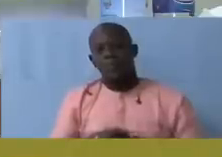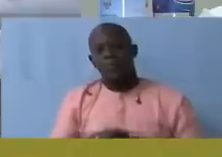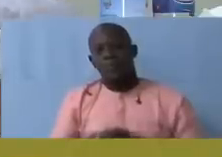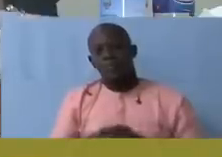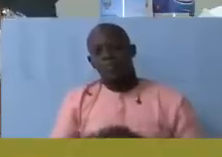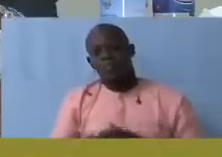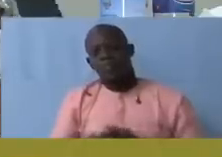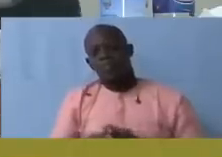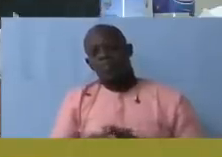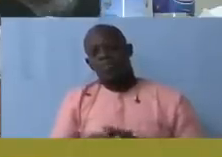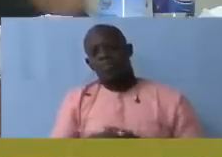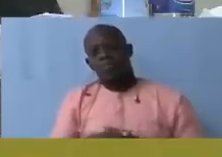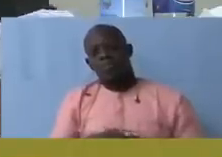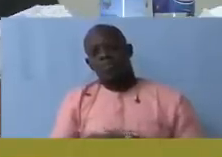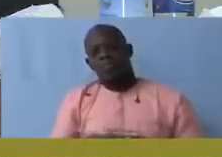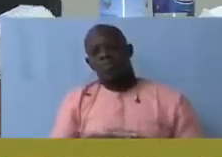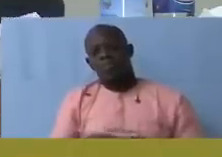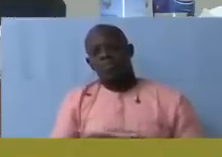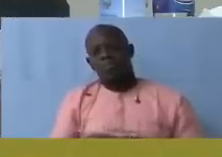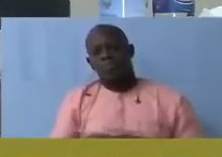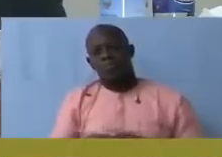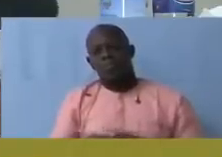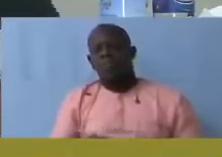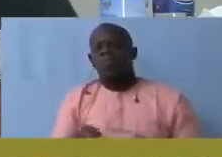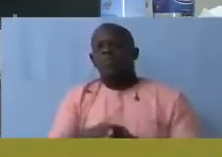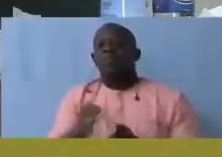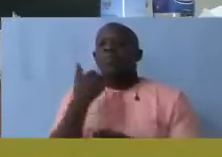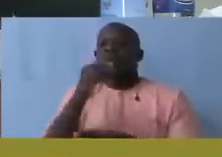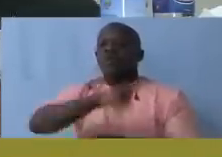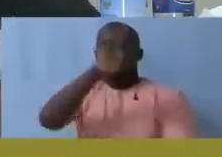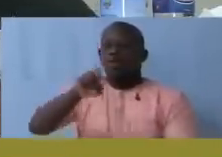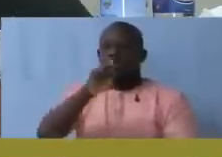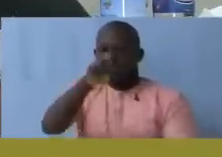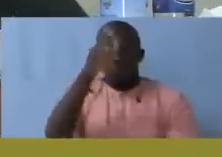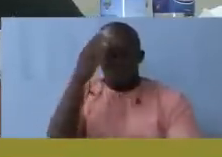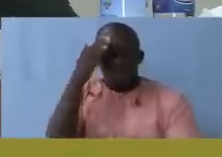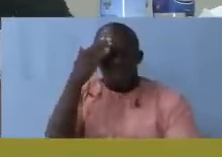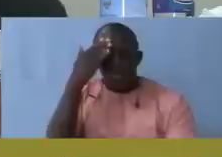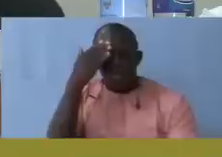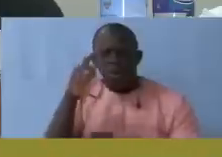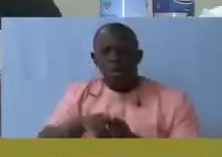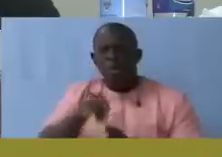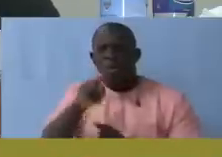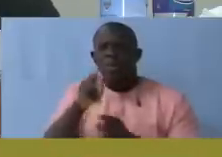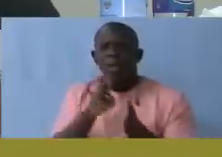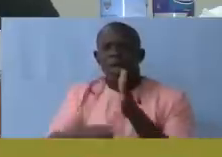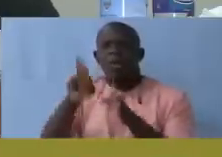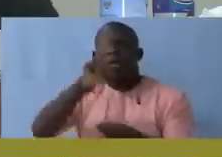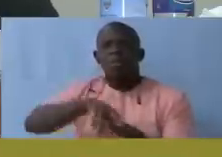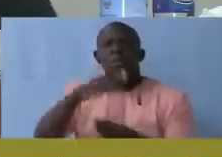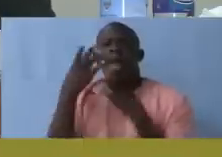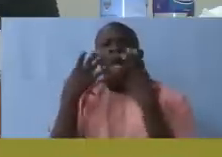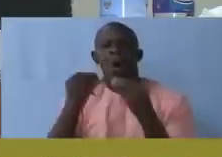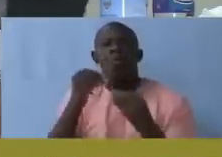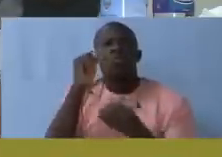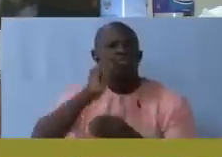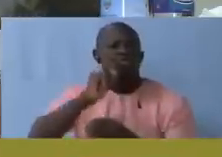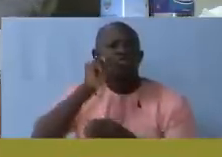do you know how those results were used by the Jammeh